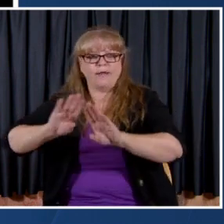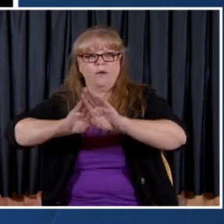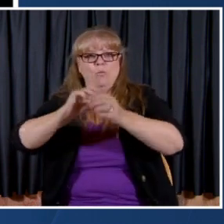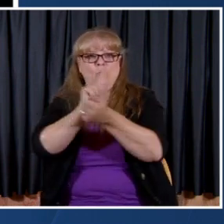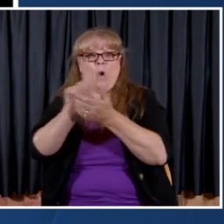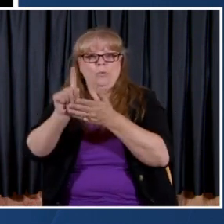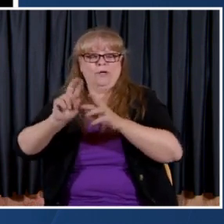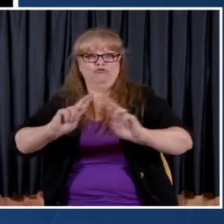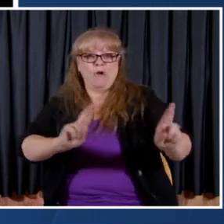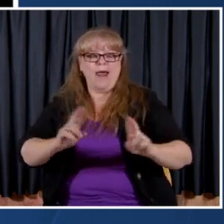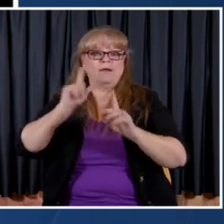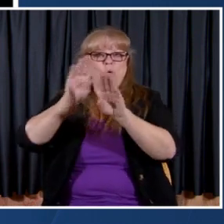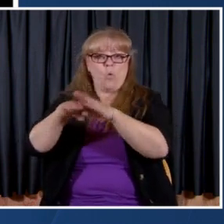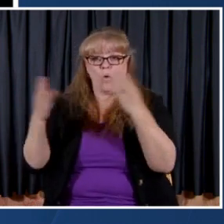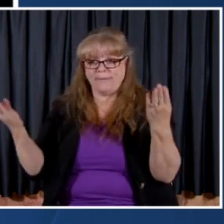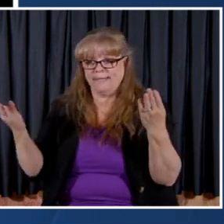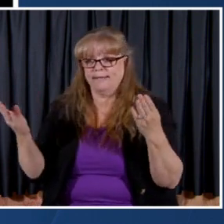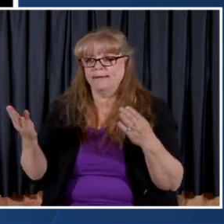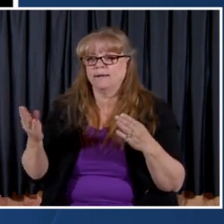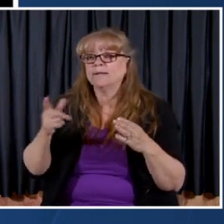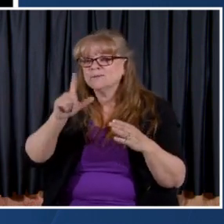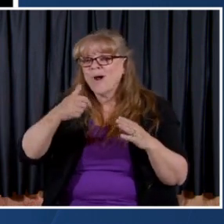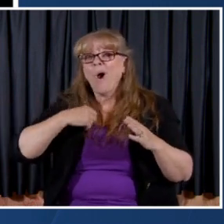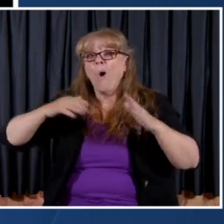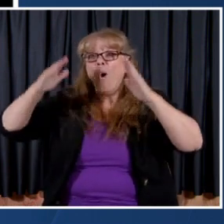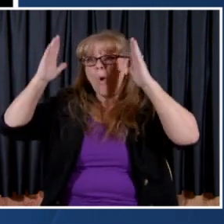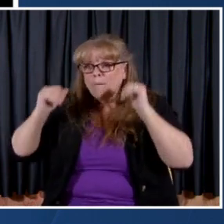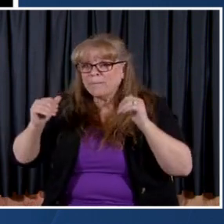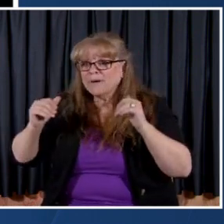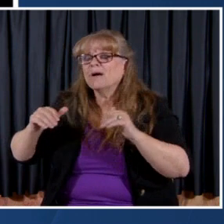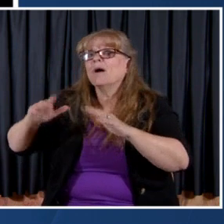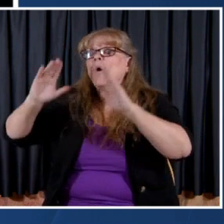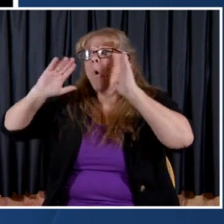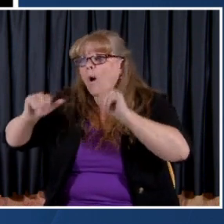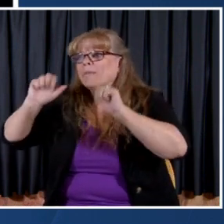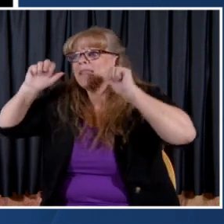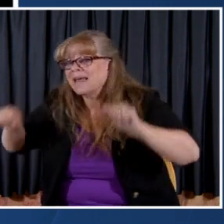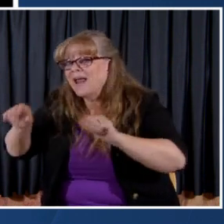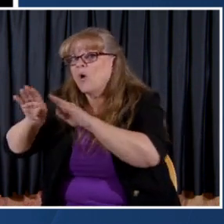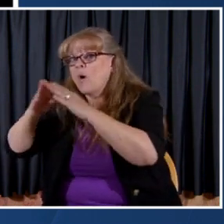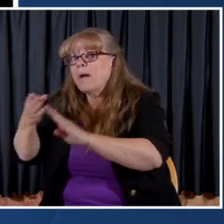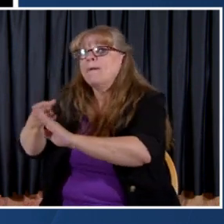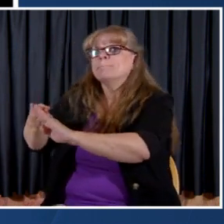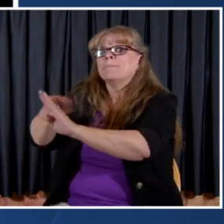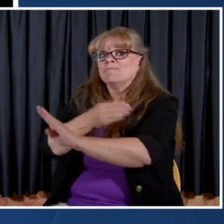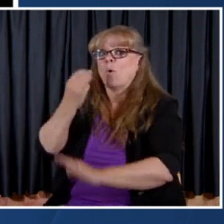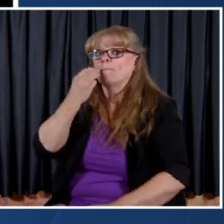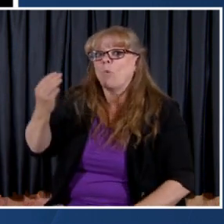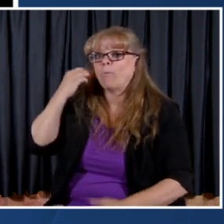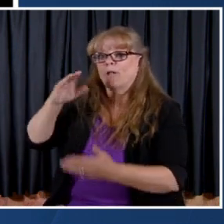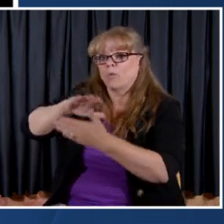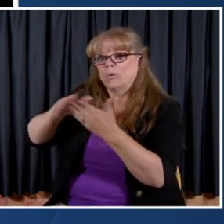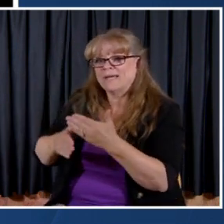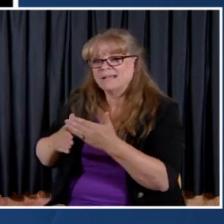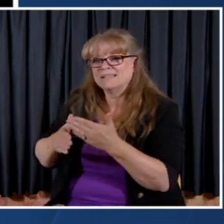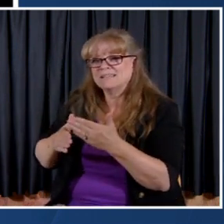have a crystal ball, and we'll see where that data emerges. I certainly hope it's prior to June 15th.